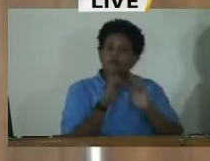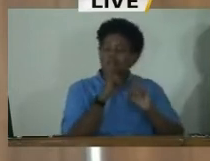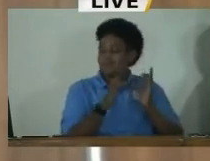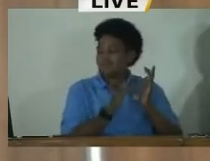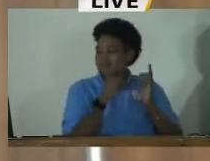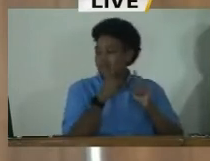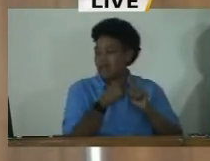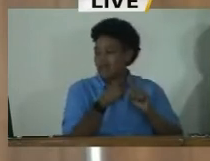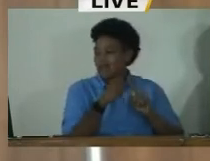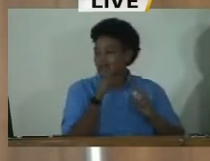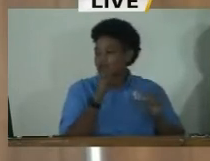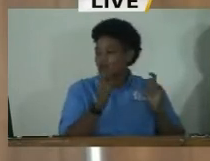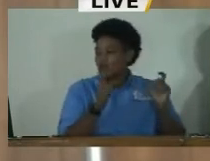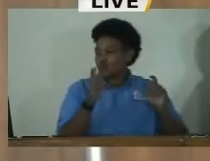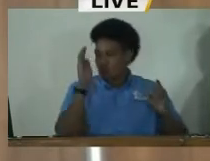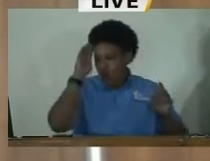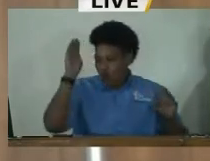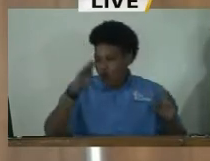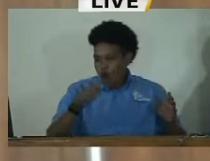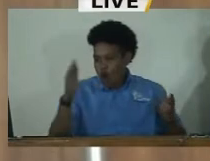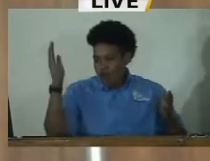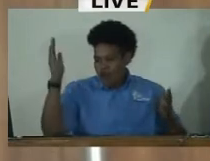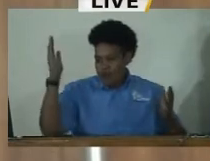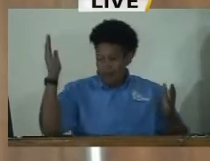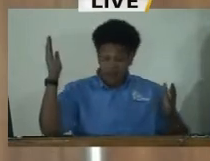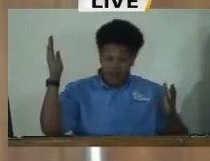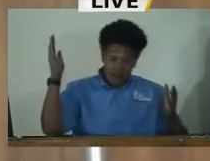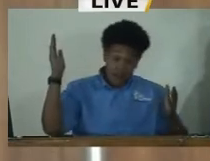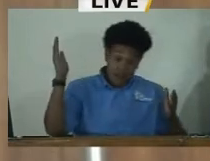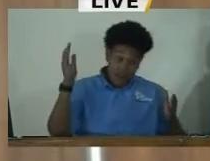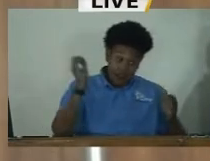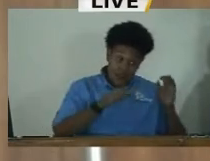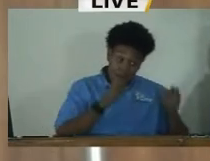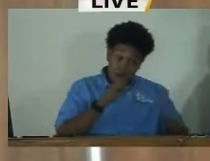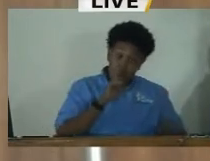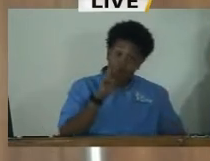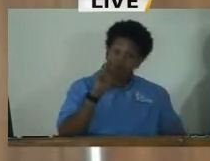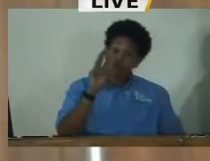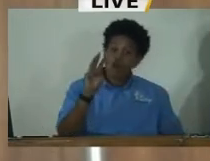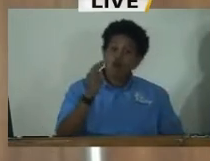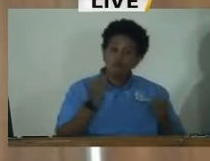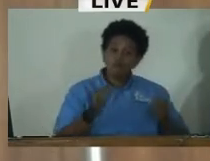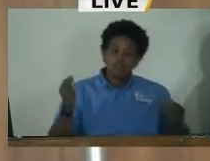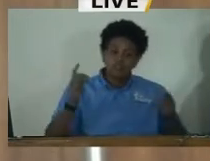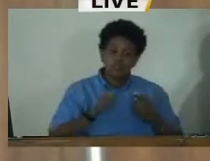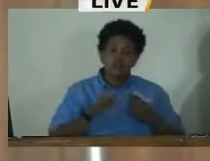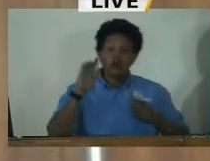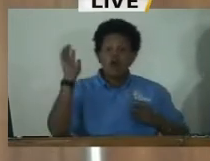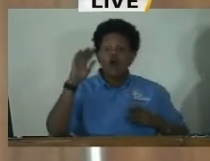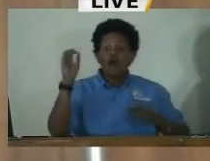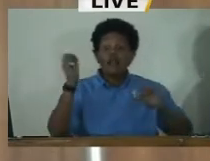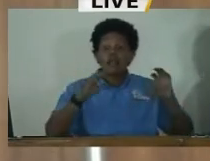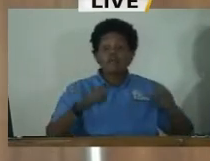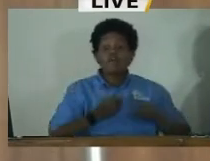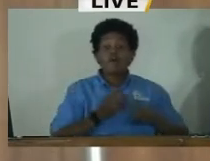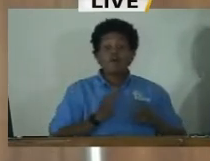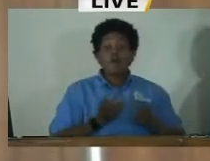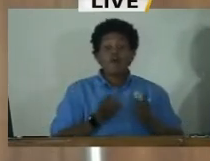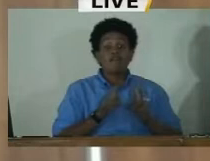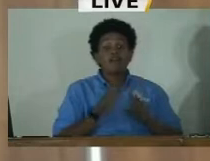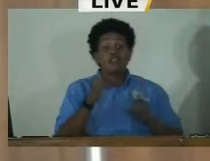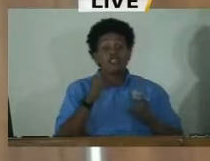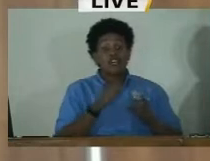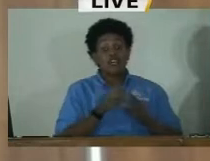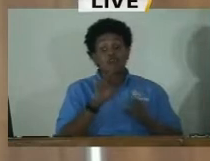advantage, controlling all the inputs from raw material and all the inputs in our value chain from the